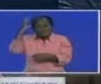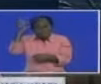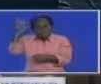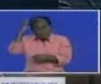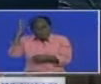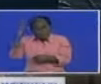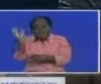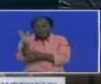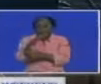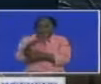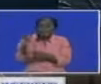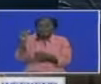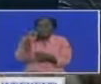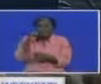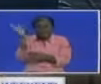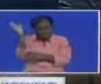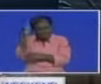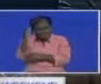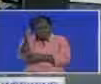British ambassador...